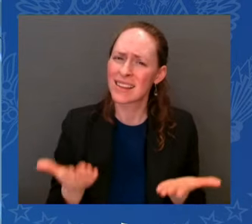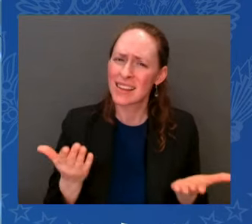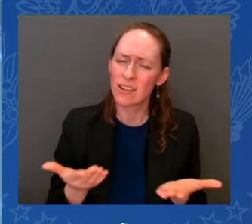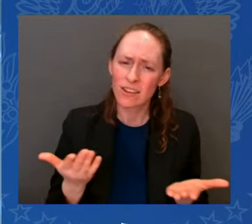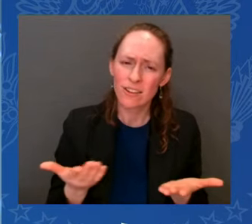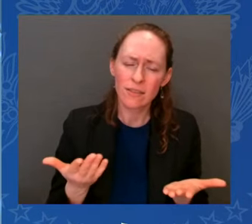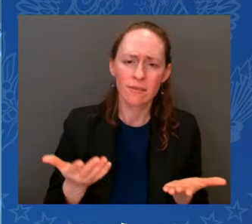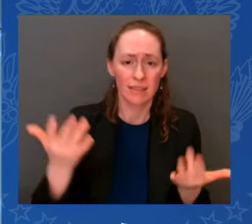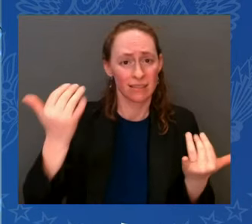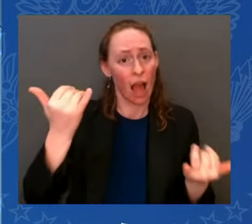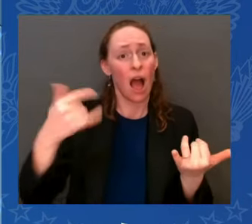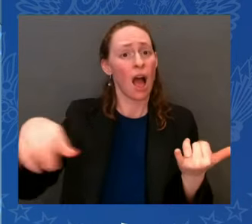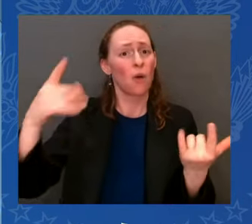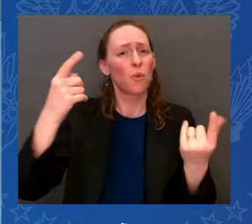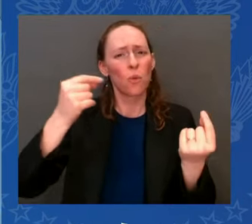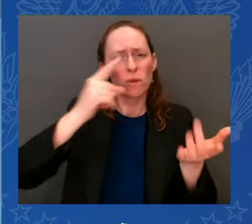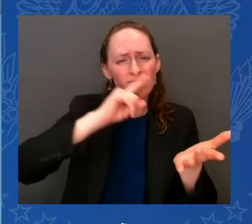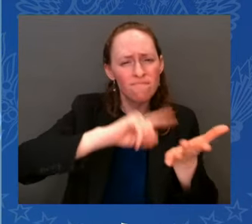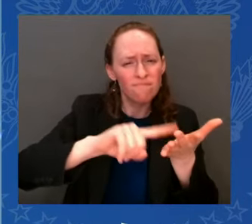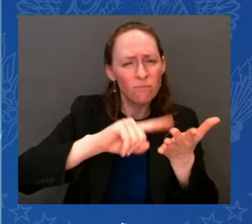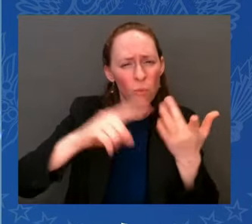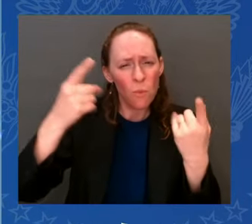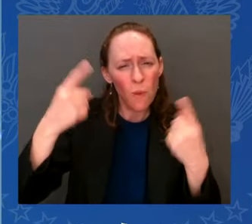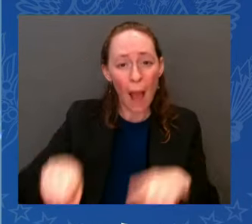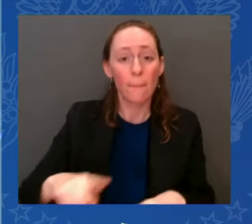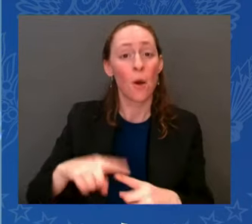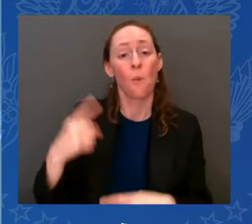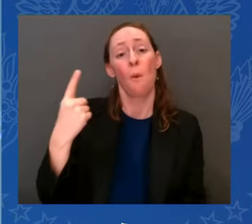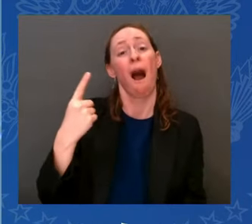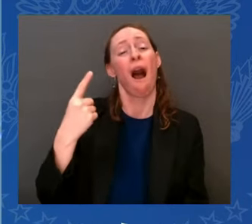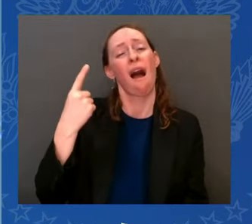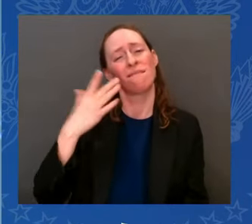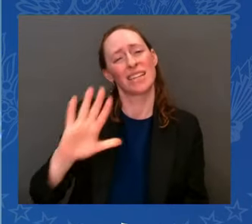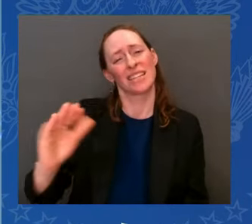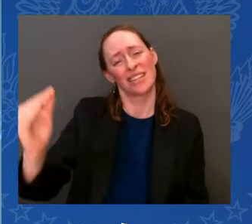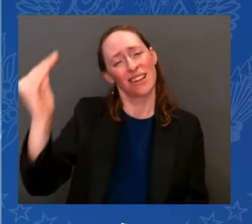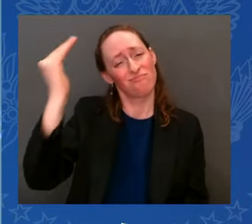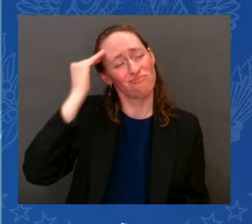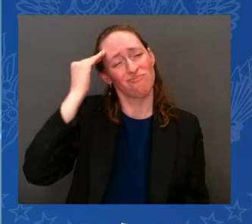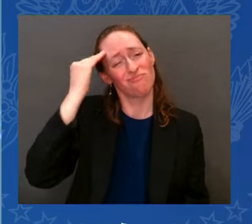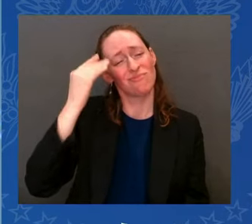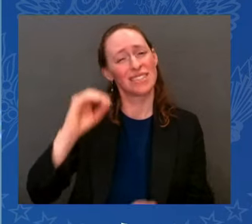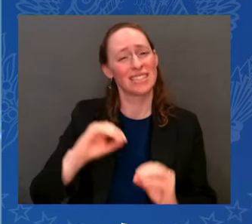something to stop gun violence ripping apart our communities, ripping apart.